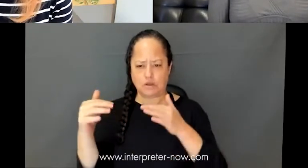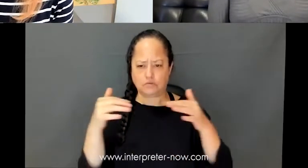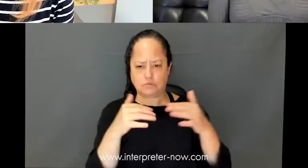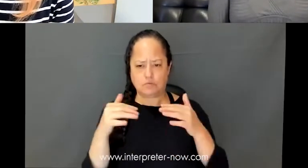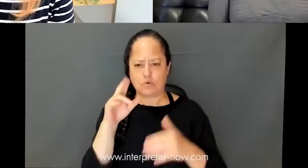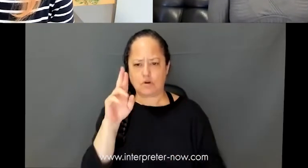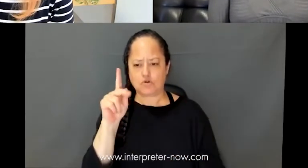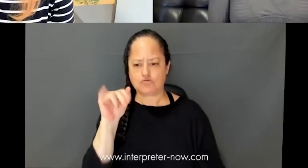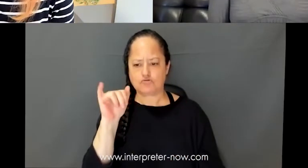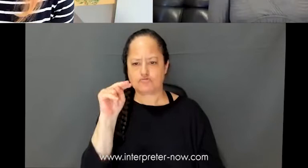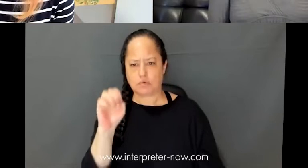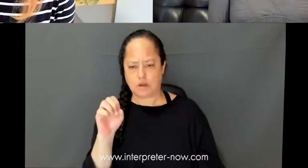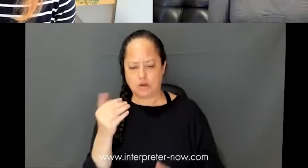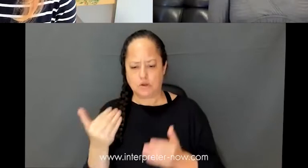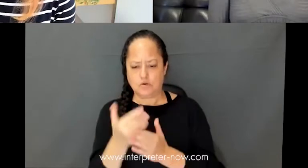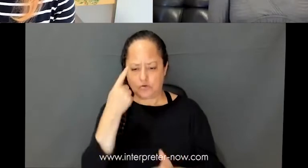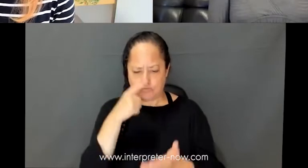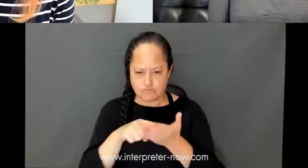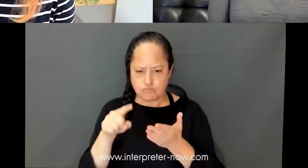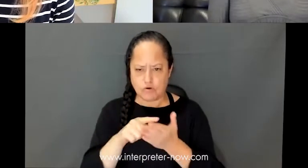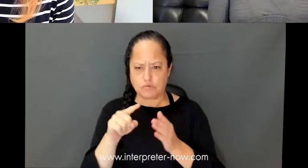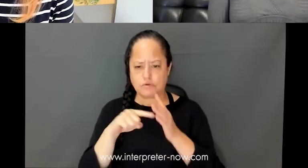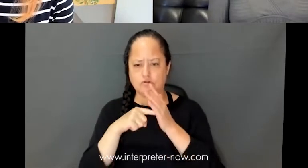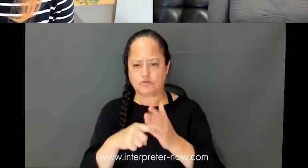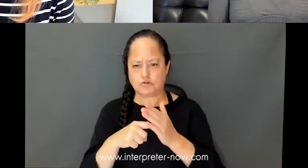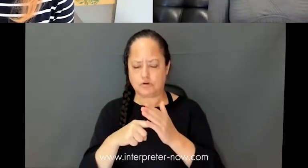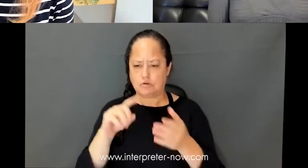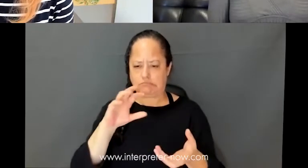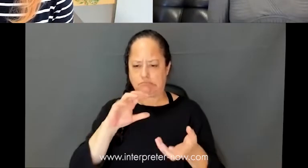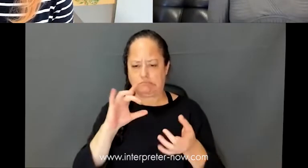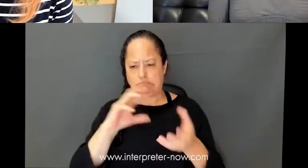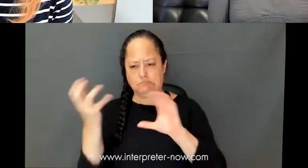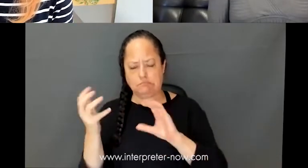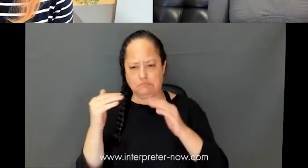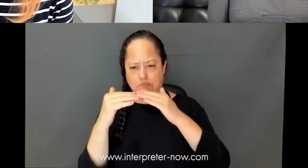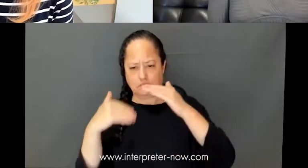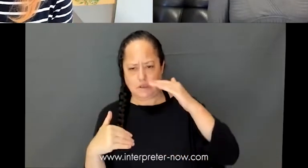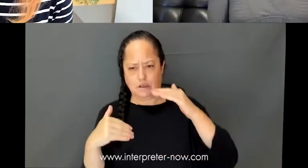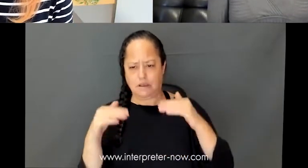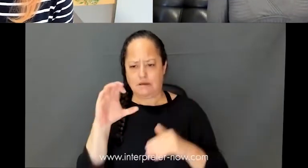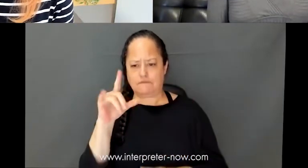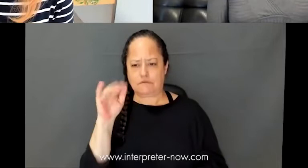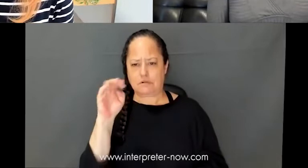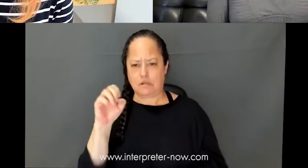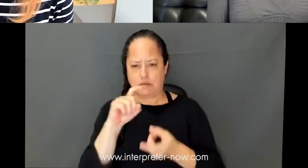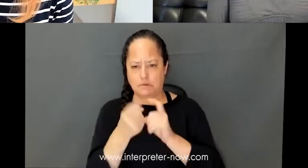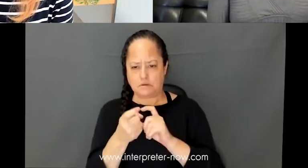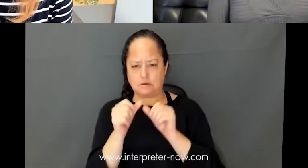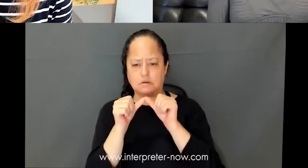Ukraine, new research showing the devastating inequities of climate change and also continued